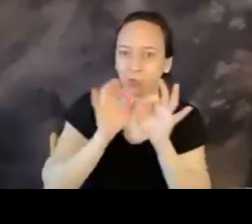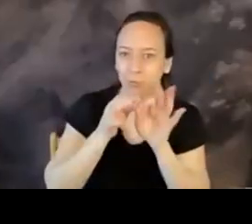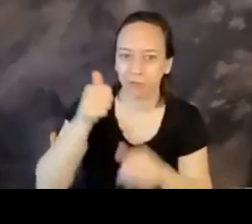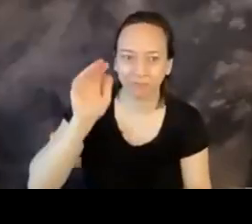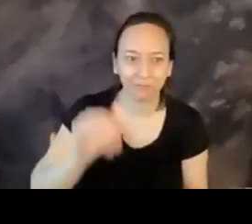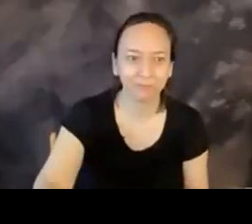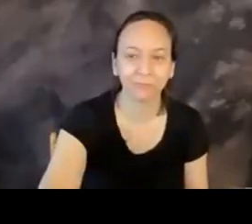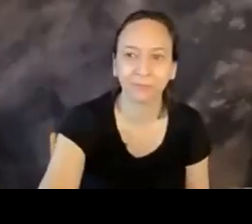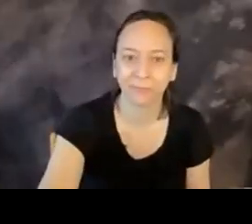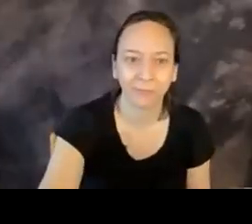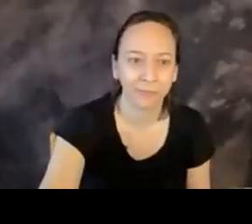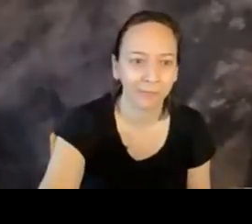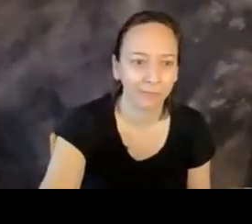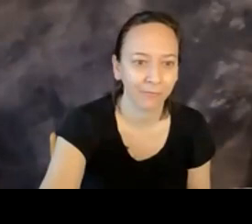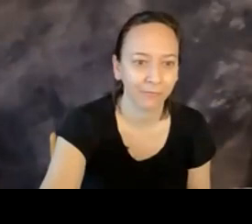switch back.